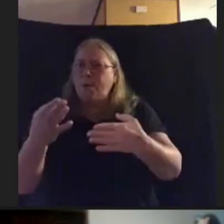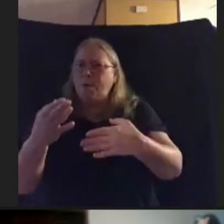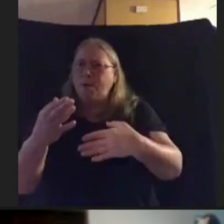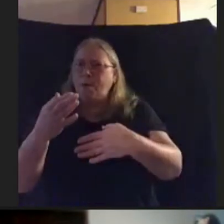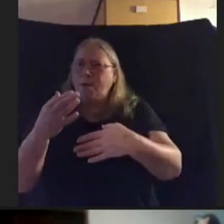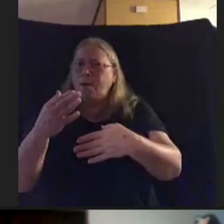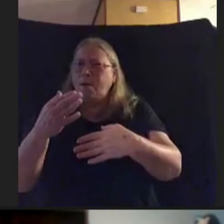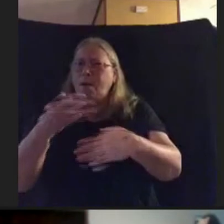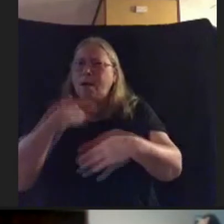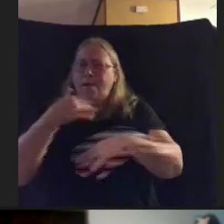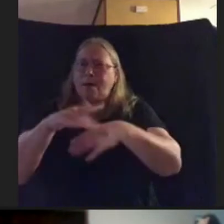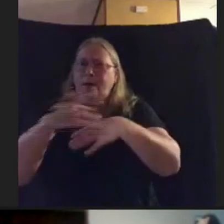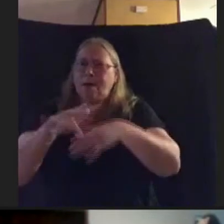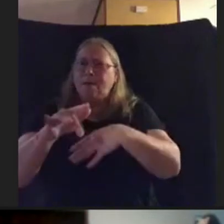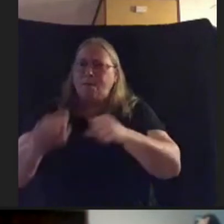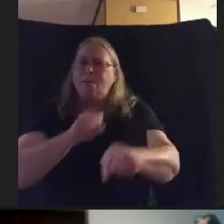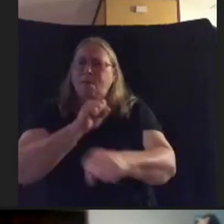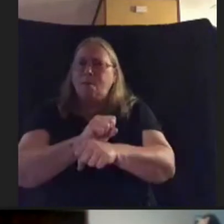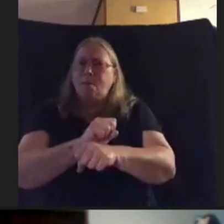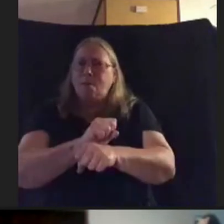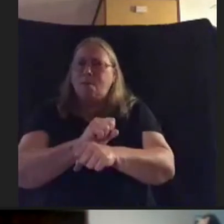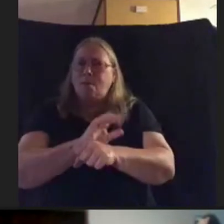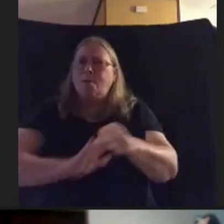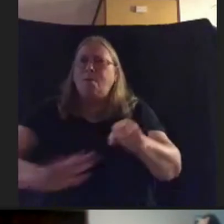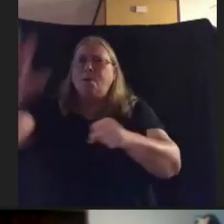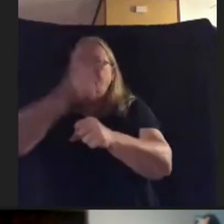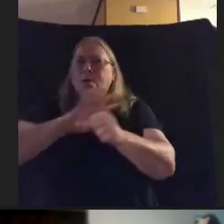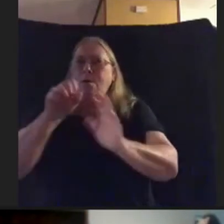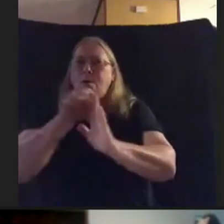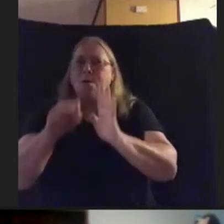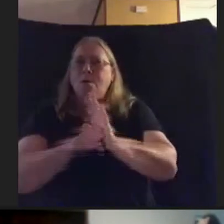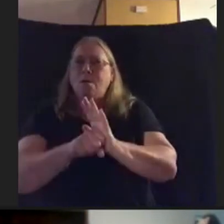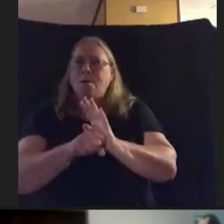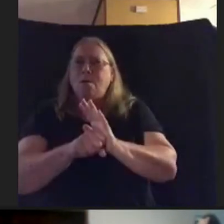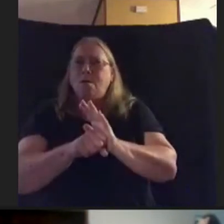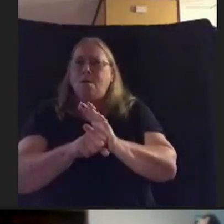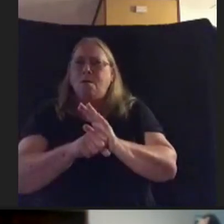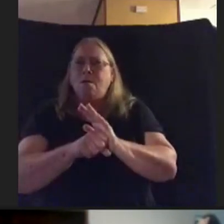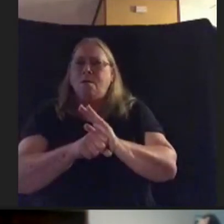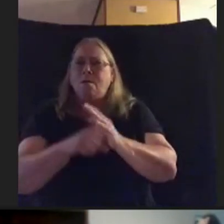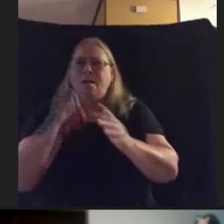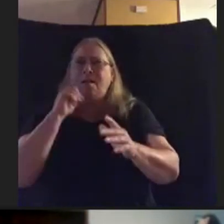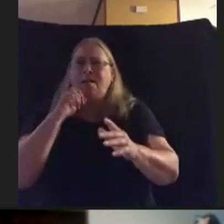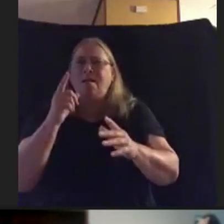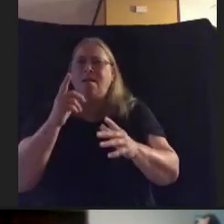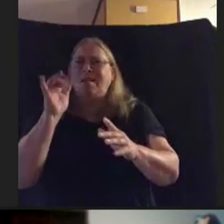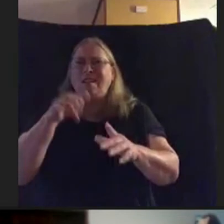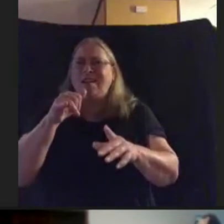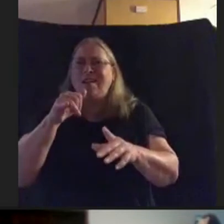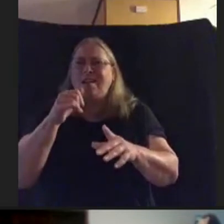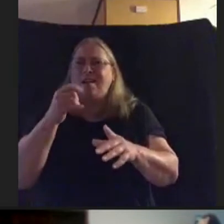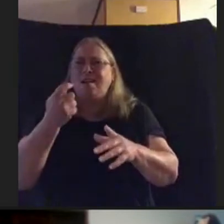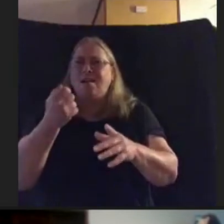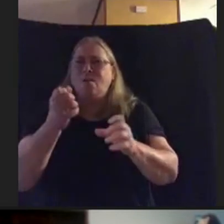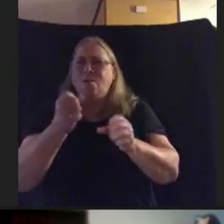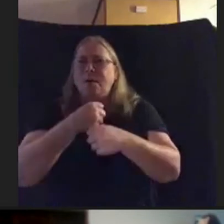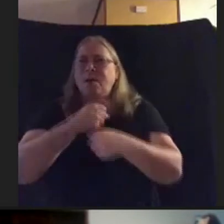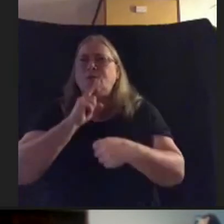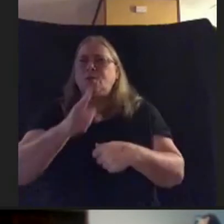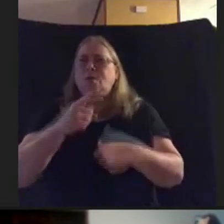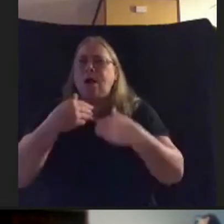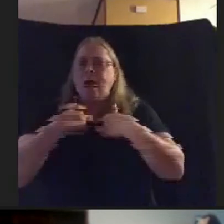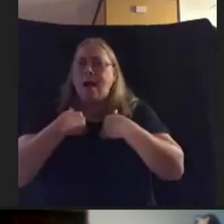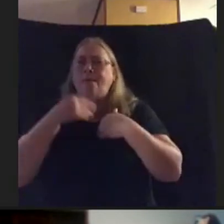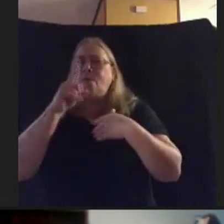across the state. So we didn't have 100% saturation. It was like 90% saturation maybe, but we needed to make sure we had 100%